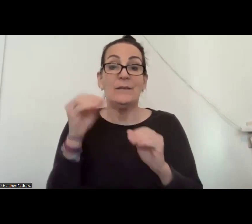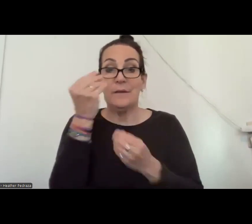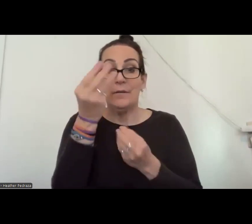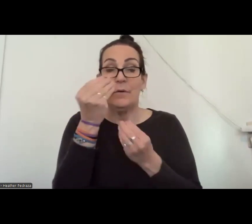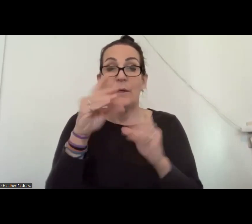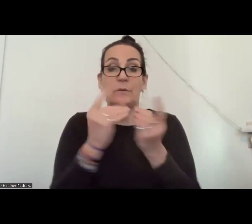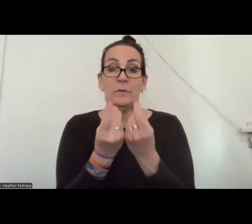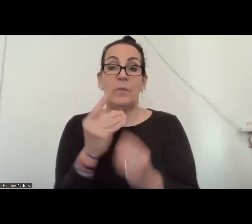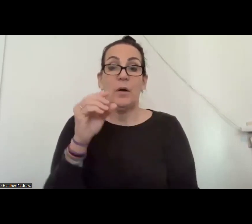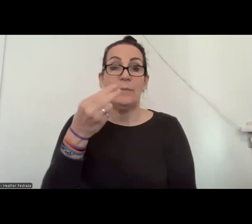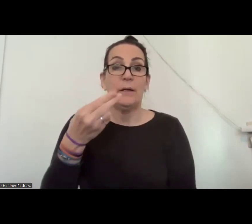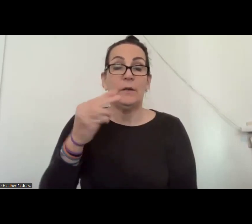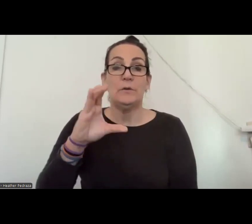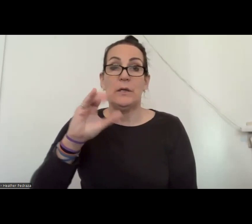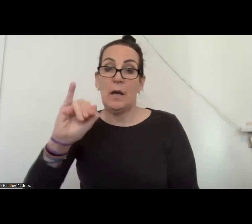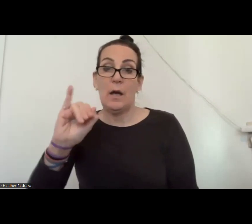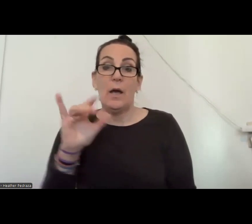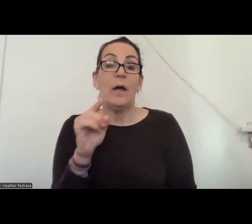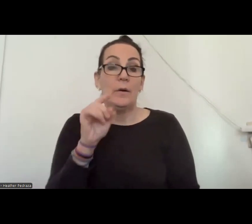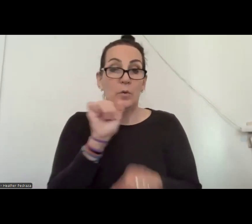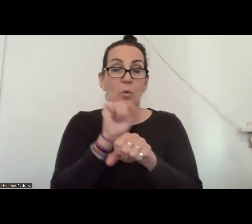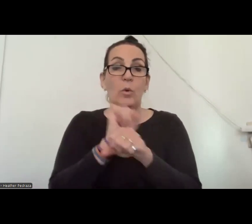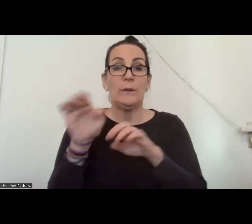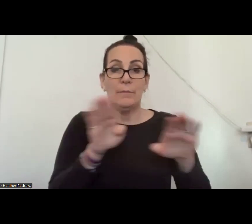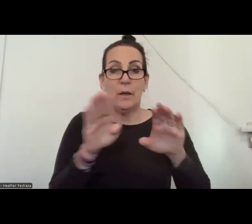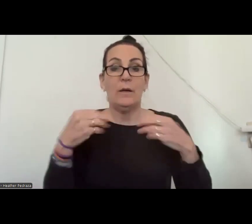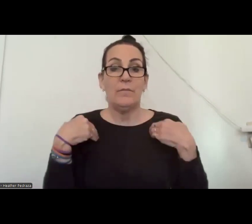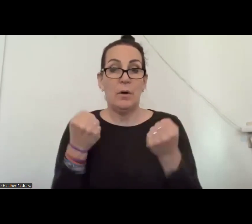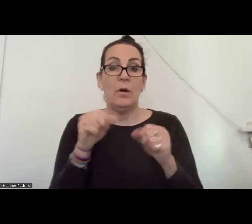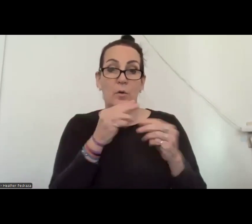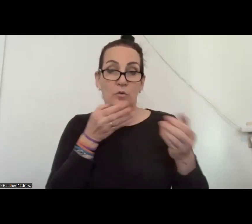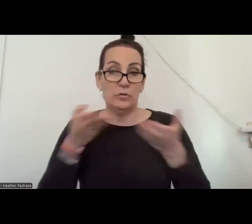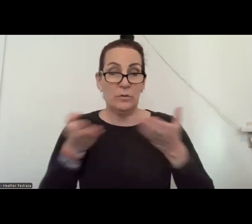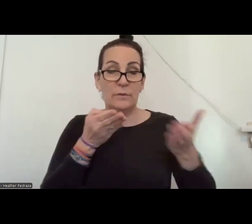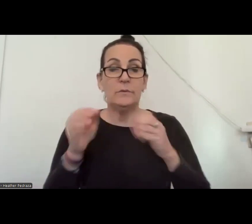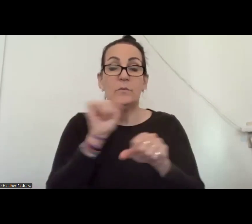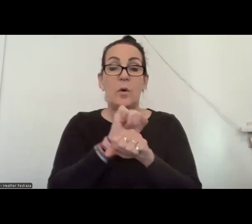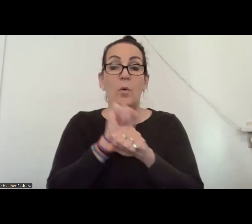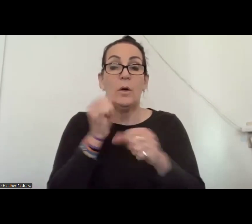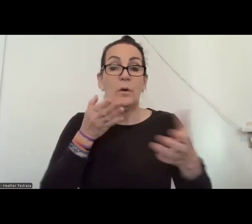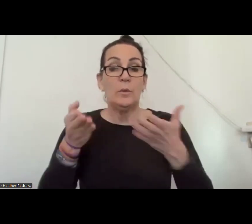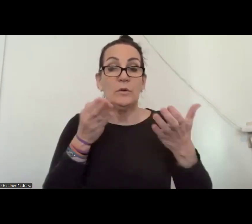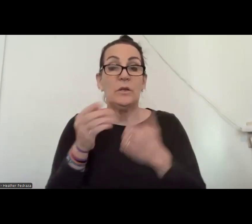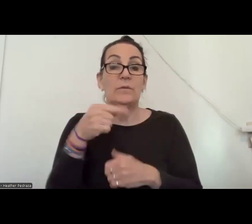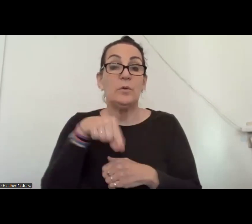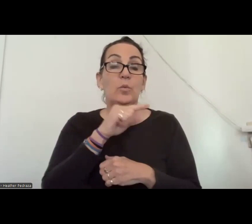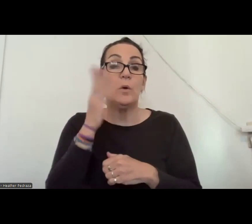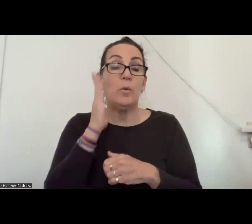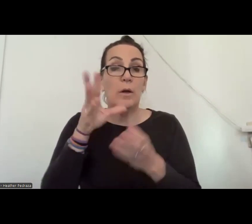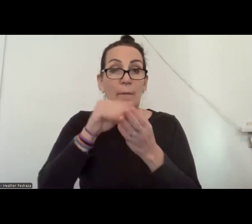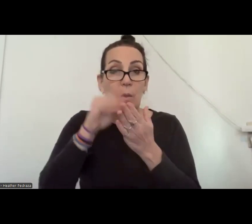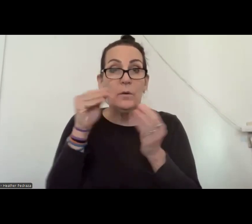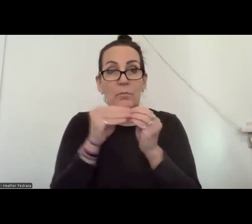workforce, and we'll be learning more and seeing more from them this spring. And then the Behavioral